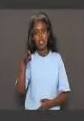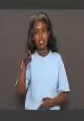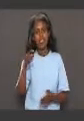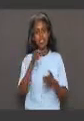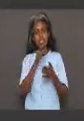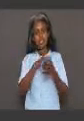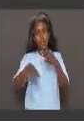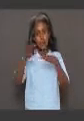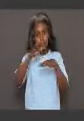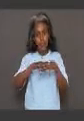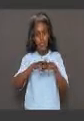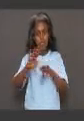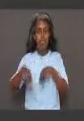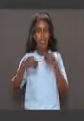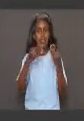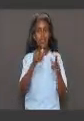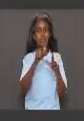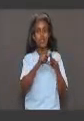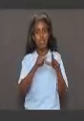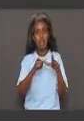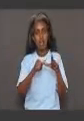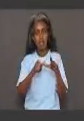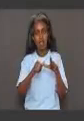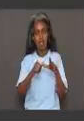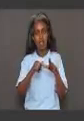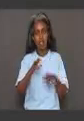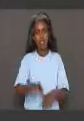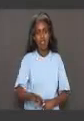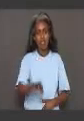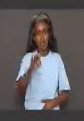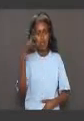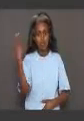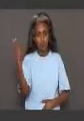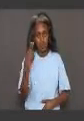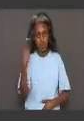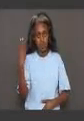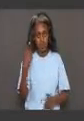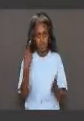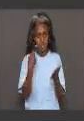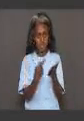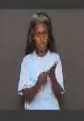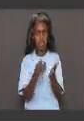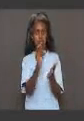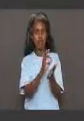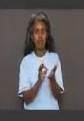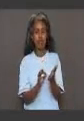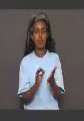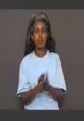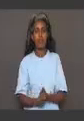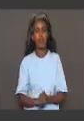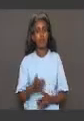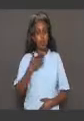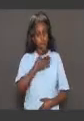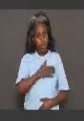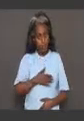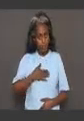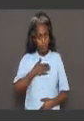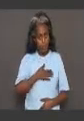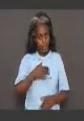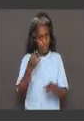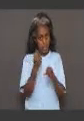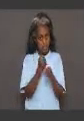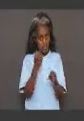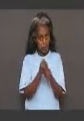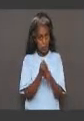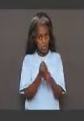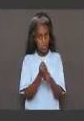subtends a given angle is found by using this formula. Please make note